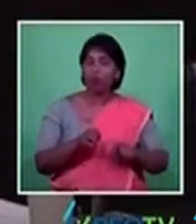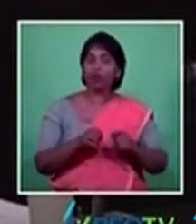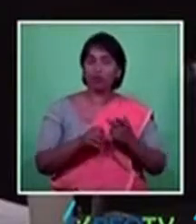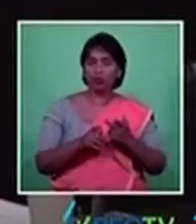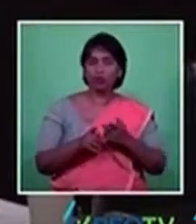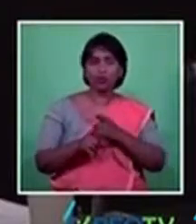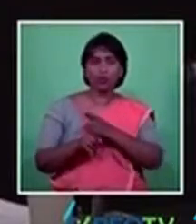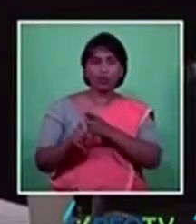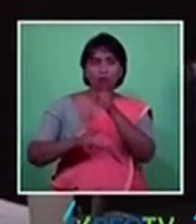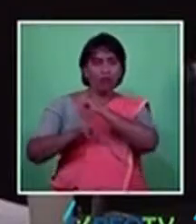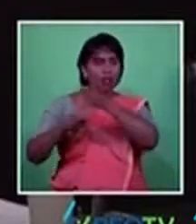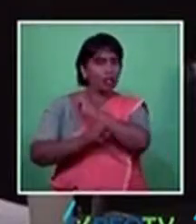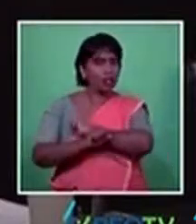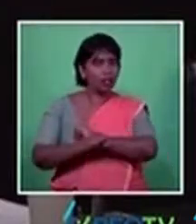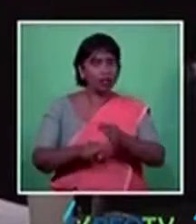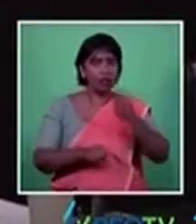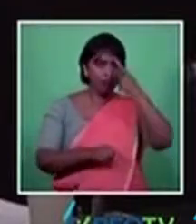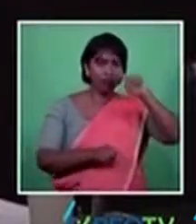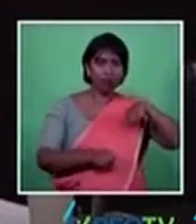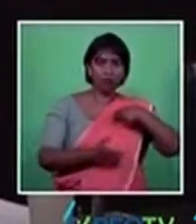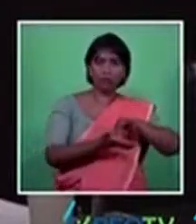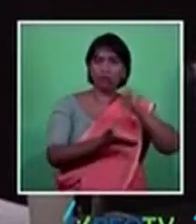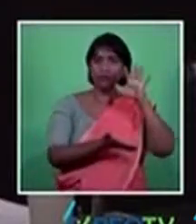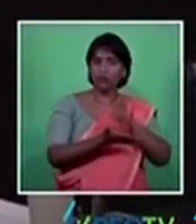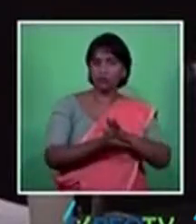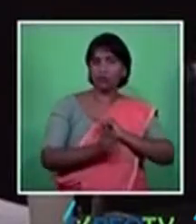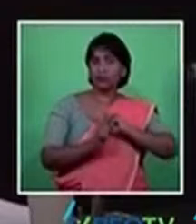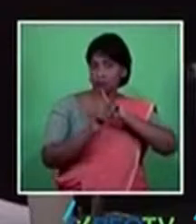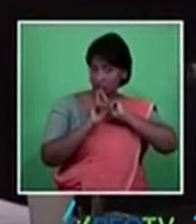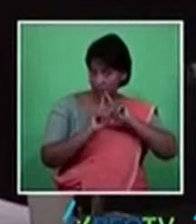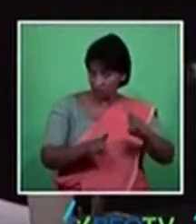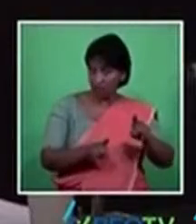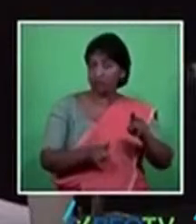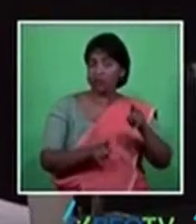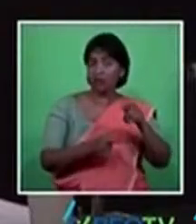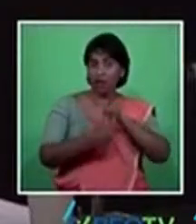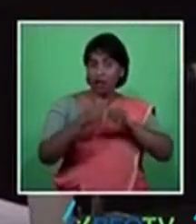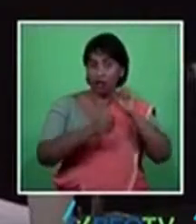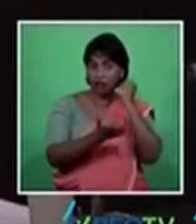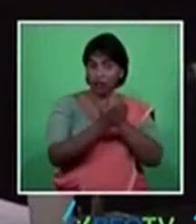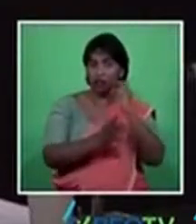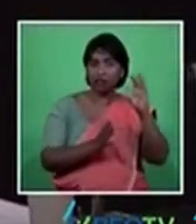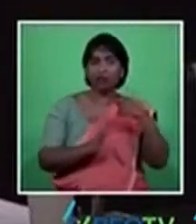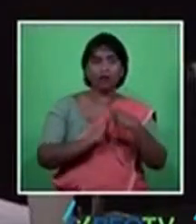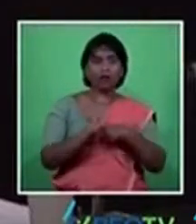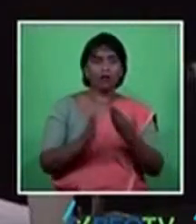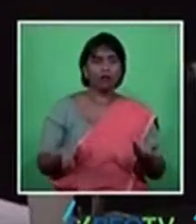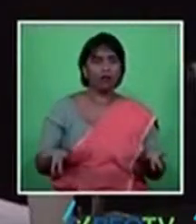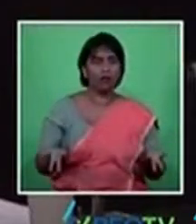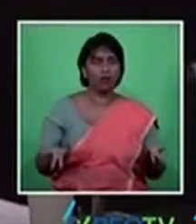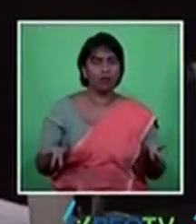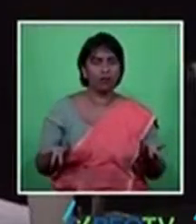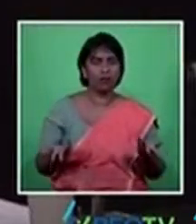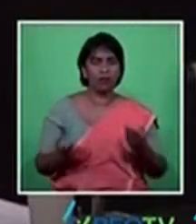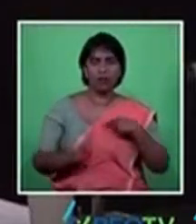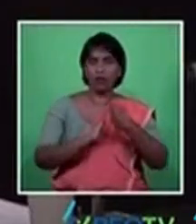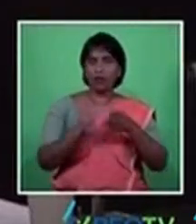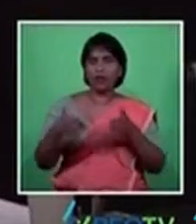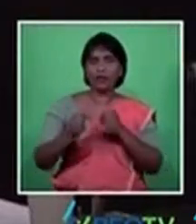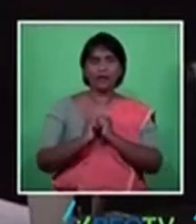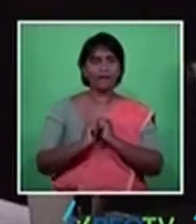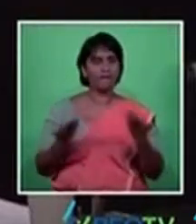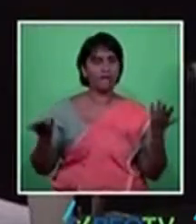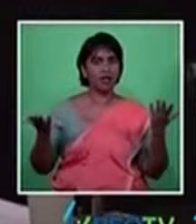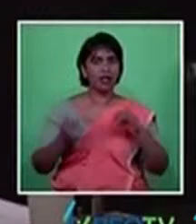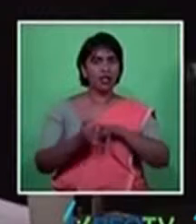that were not reached by the Cabinet are being sent out as Cabinet decisions by that officer? Then we do not need a Cabinet of Ministers. If the Cabinet